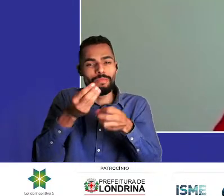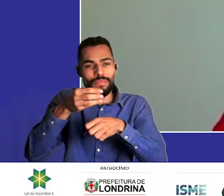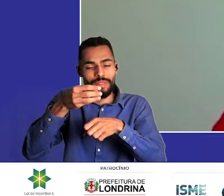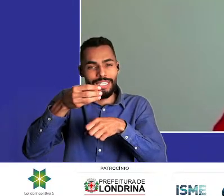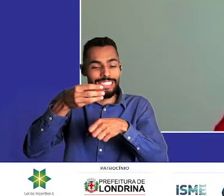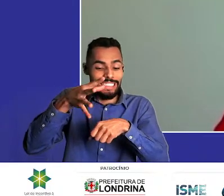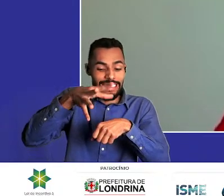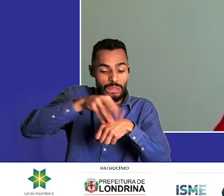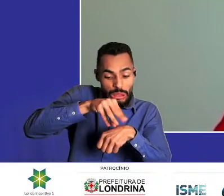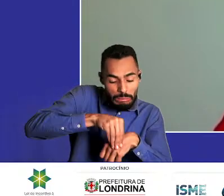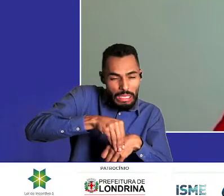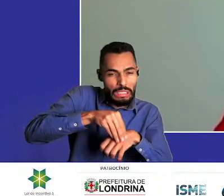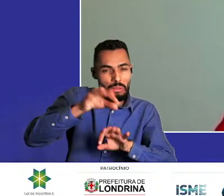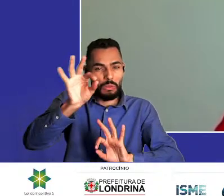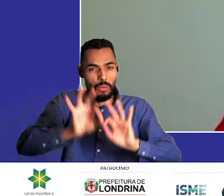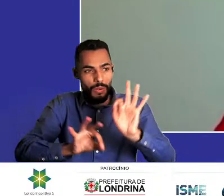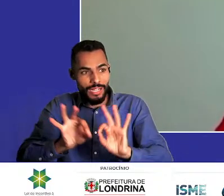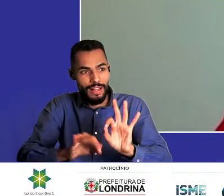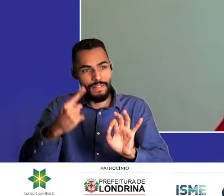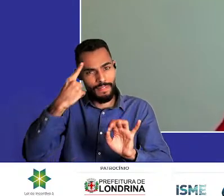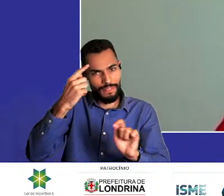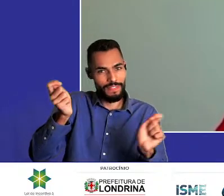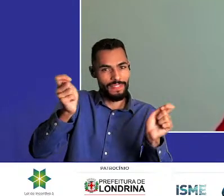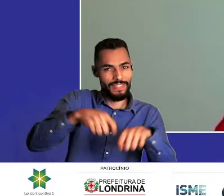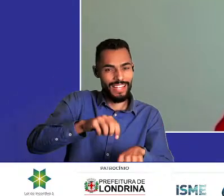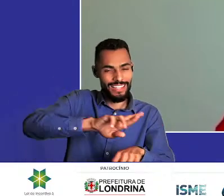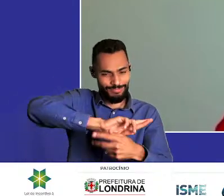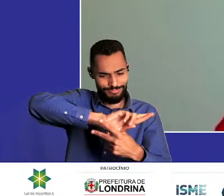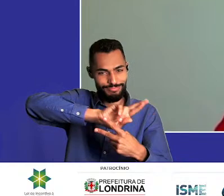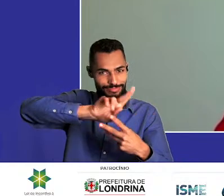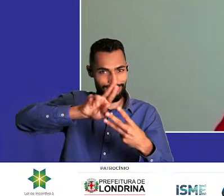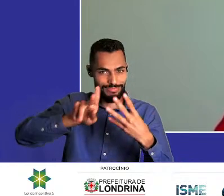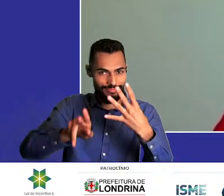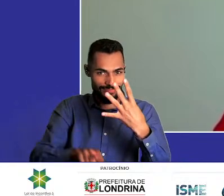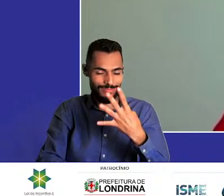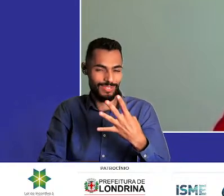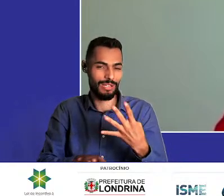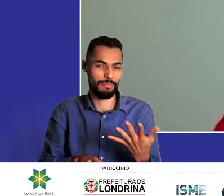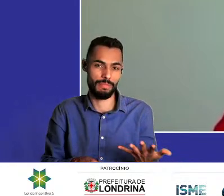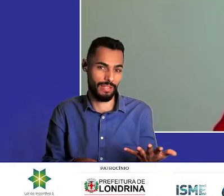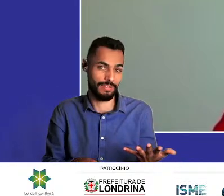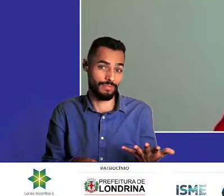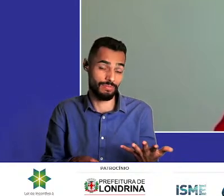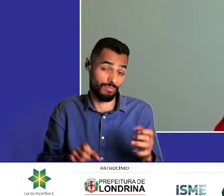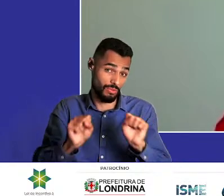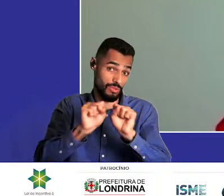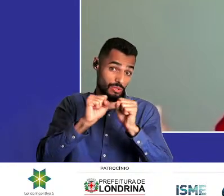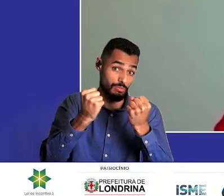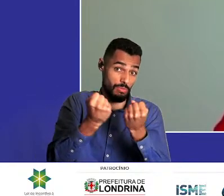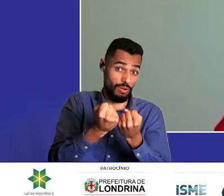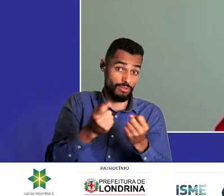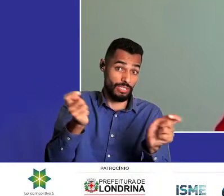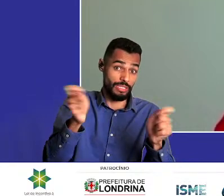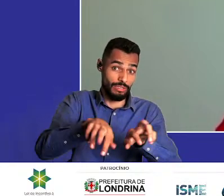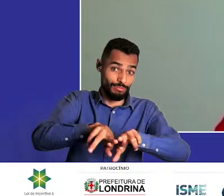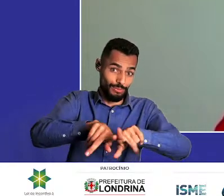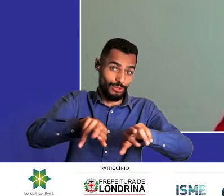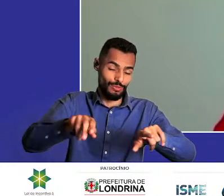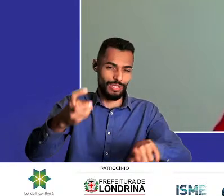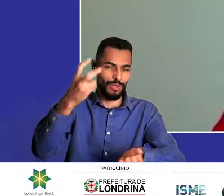of several groups in this planet. In this symposium, we constitute a